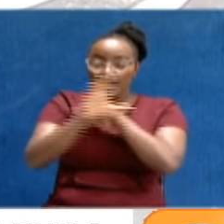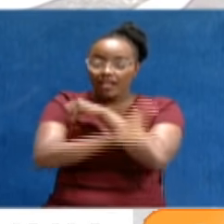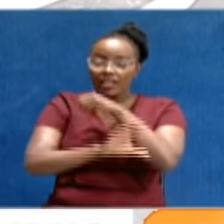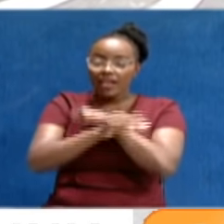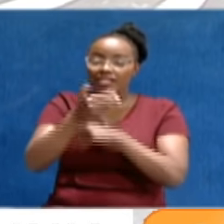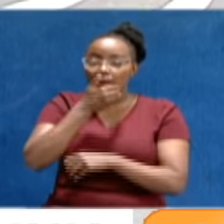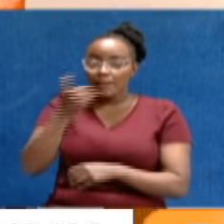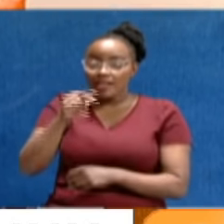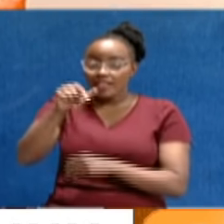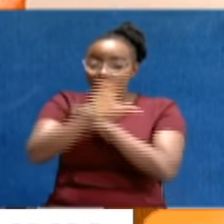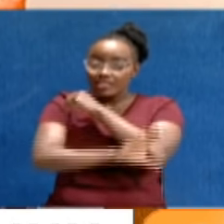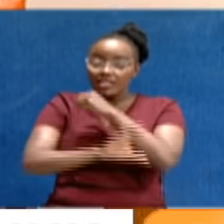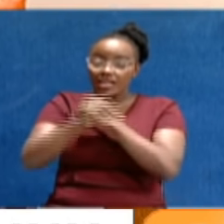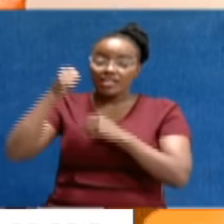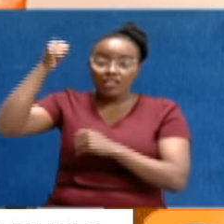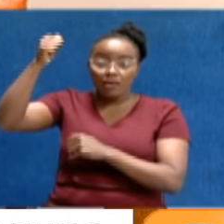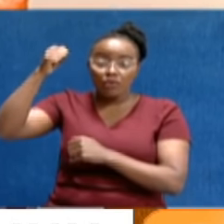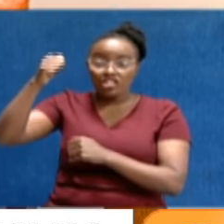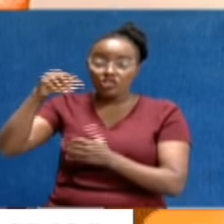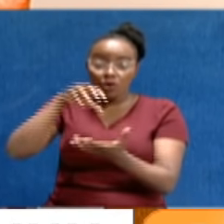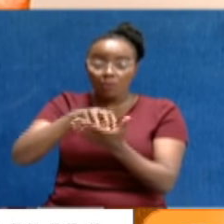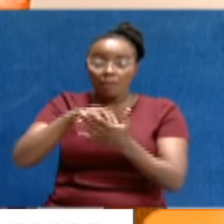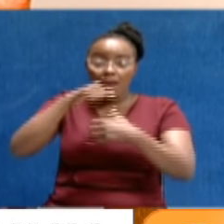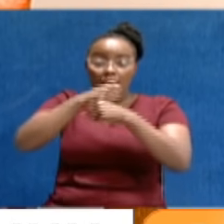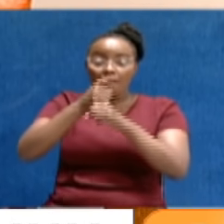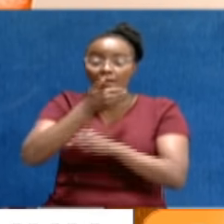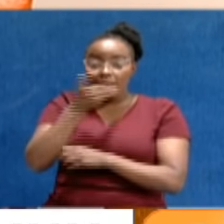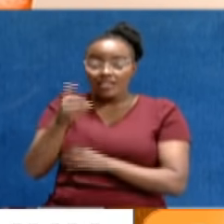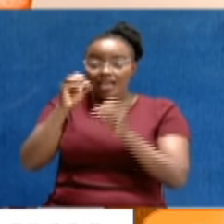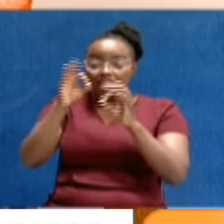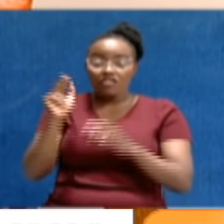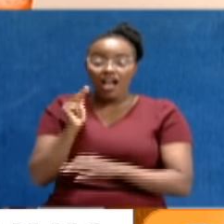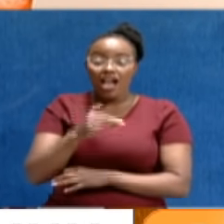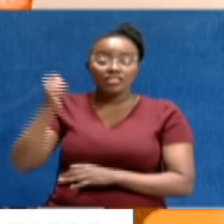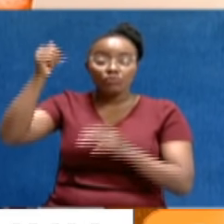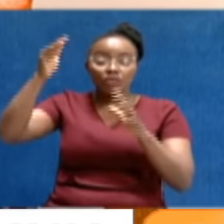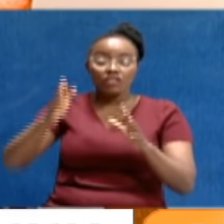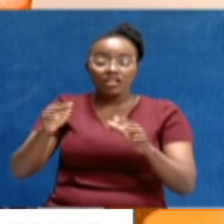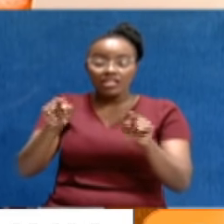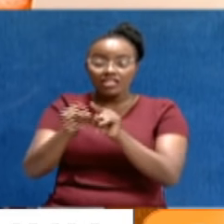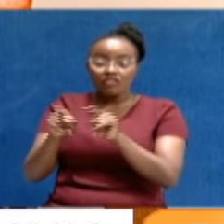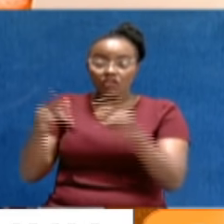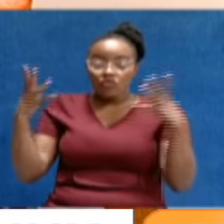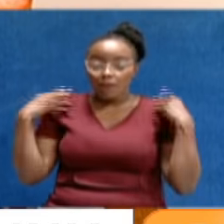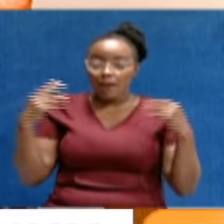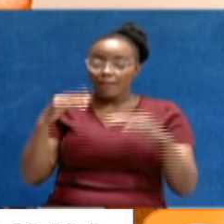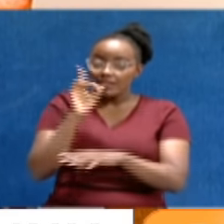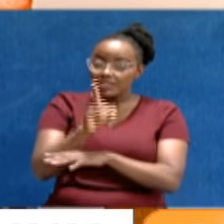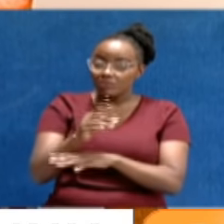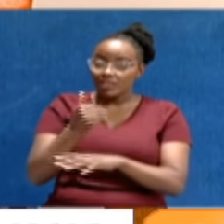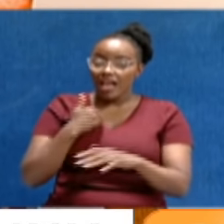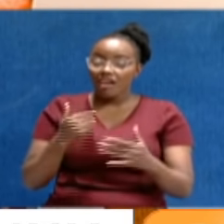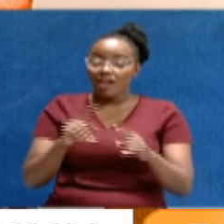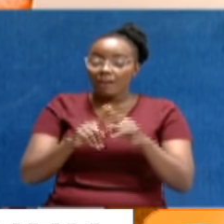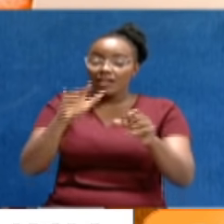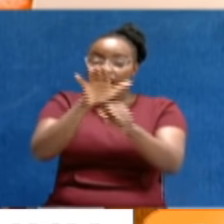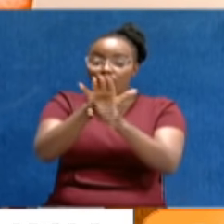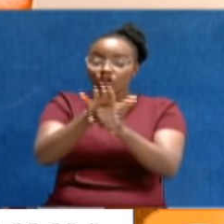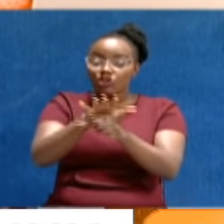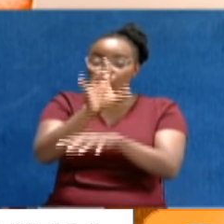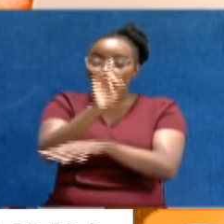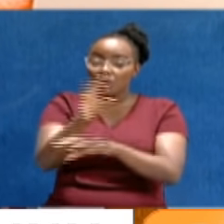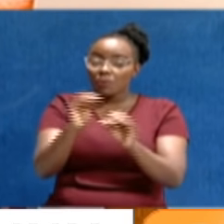isn't it? Correct. This country, the political scene, will only be made better if we as politicians actually practice discipline. But there's a